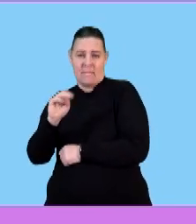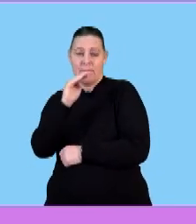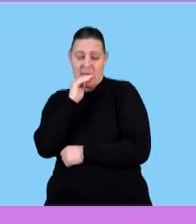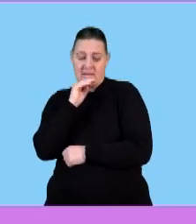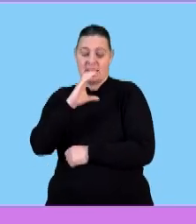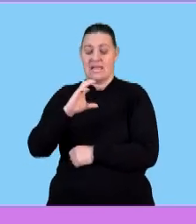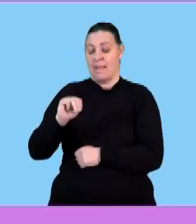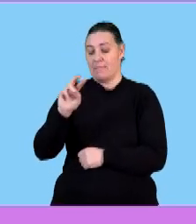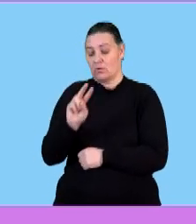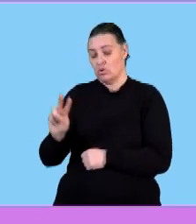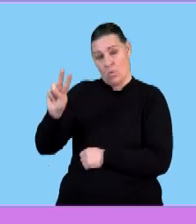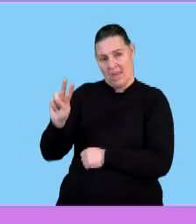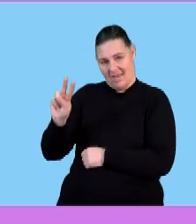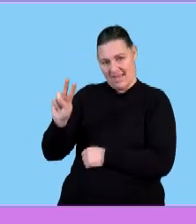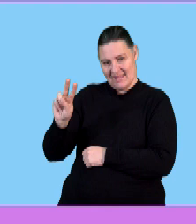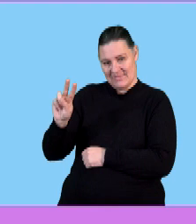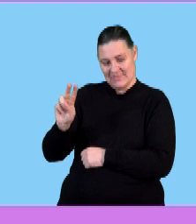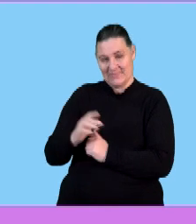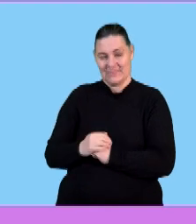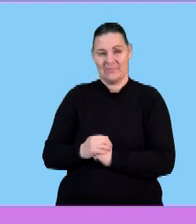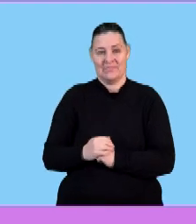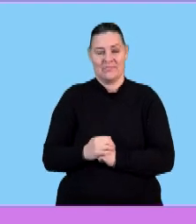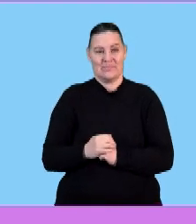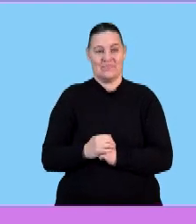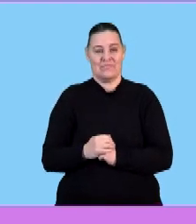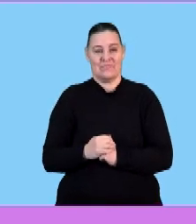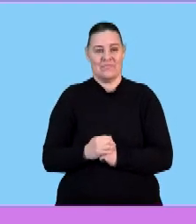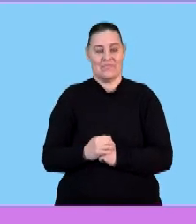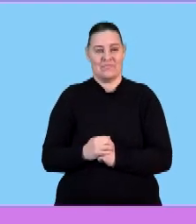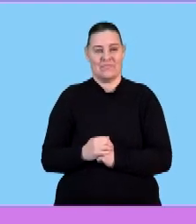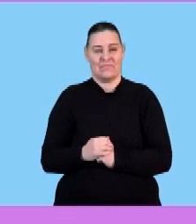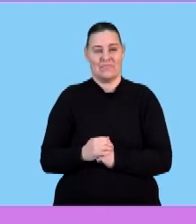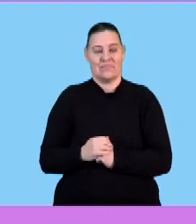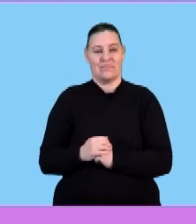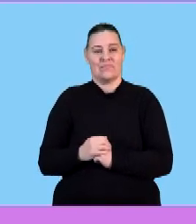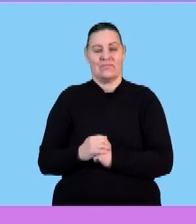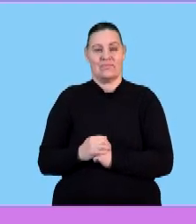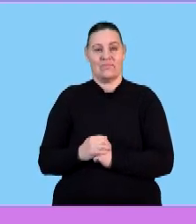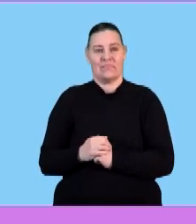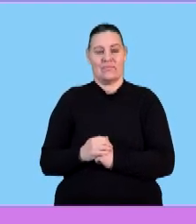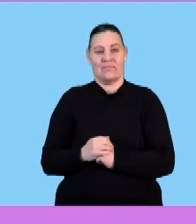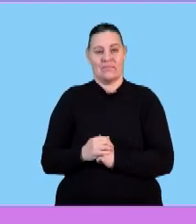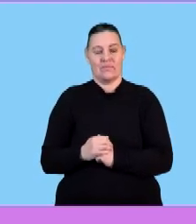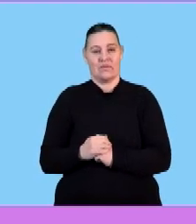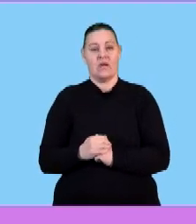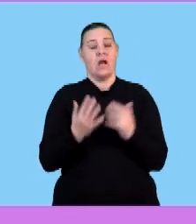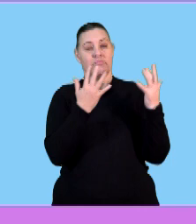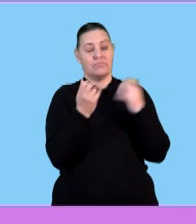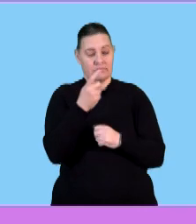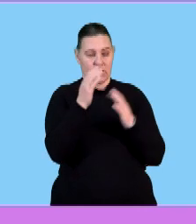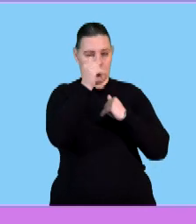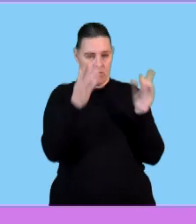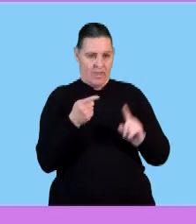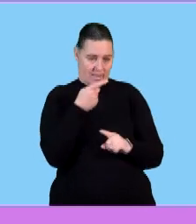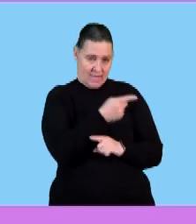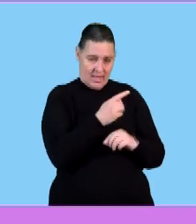in. Have to make sure that that's there. All right. So calculate the